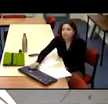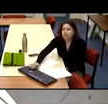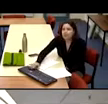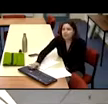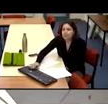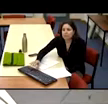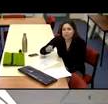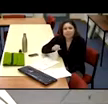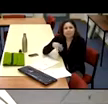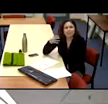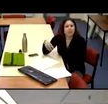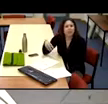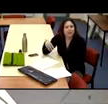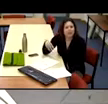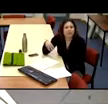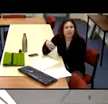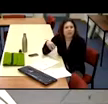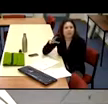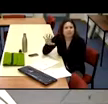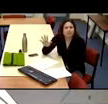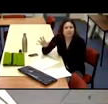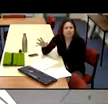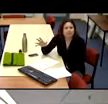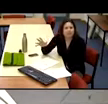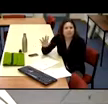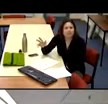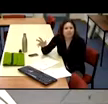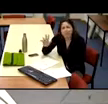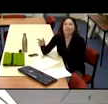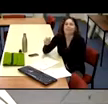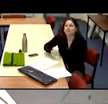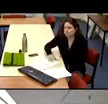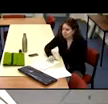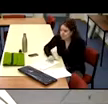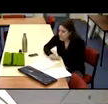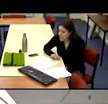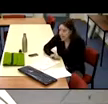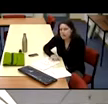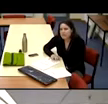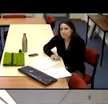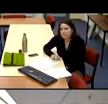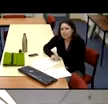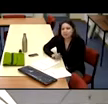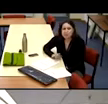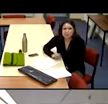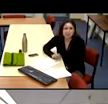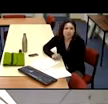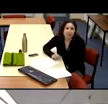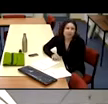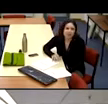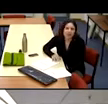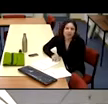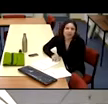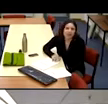brief overview, make sure that works. Can everyone hear me okay? Just to check? Yeah, okay, great. And so I'm just gonna give a